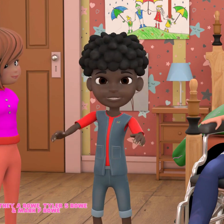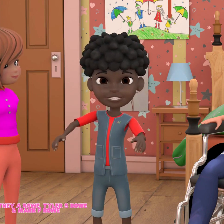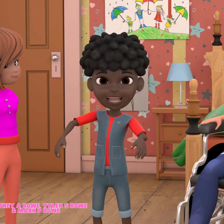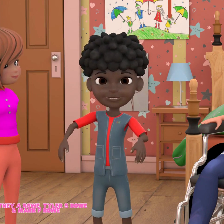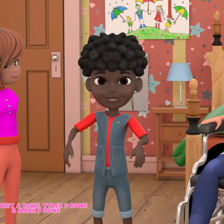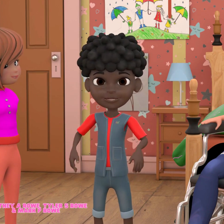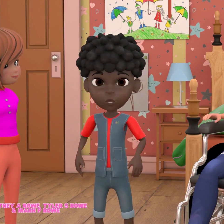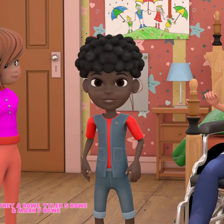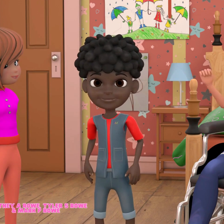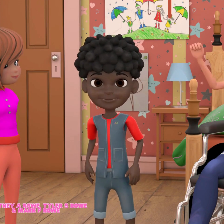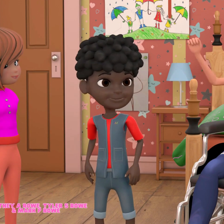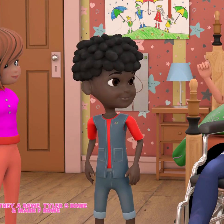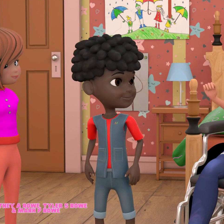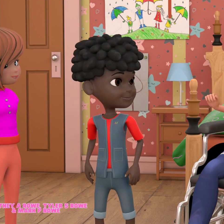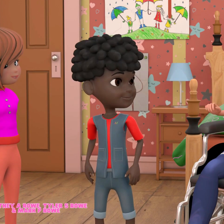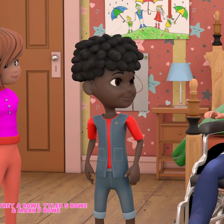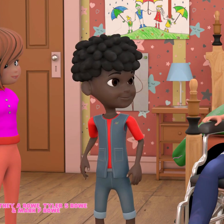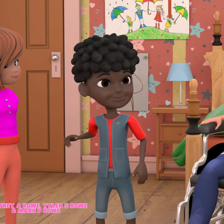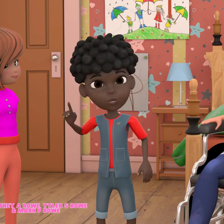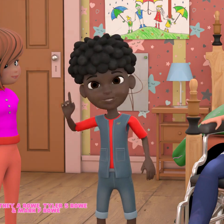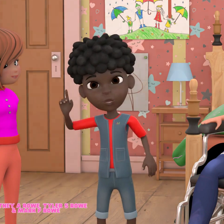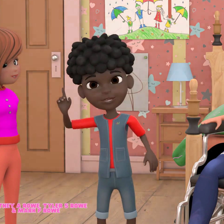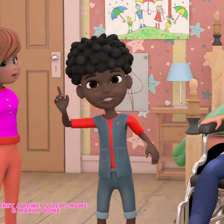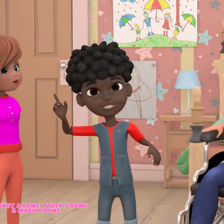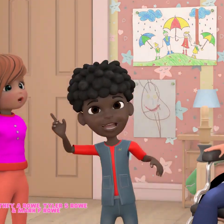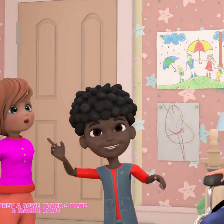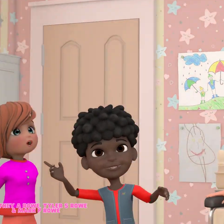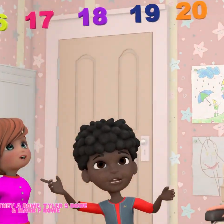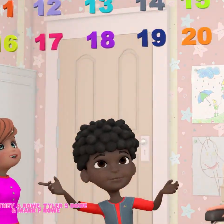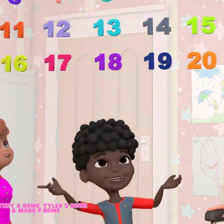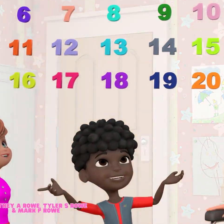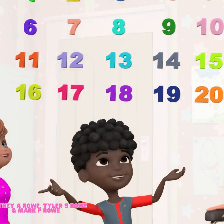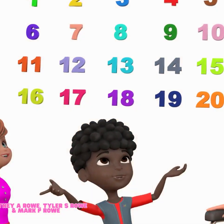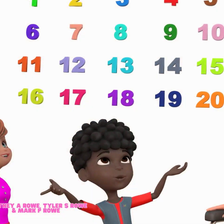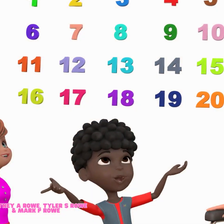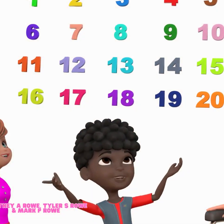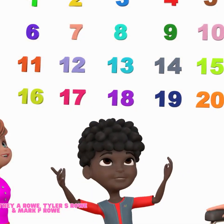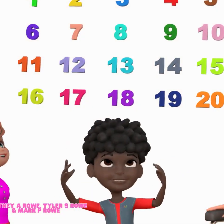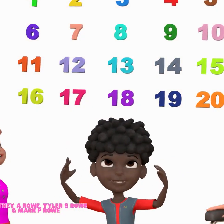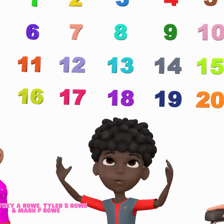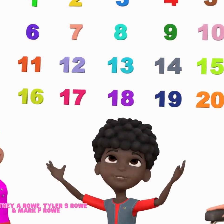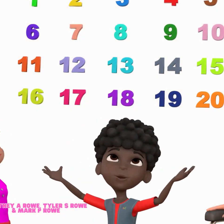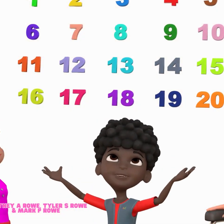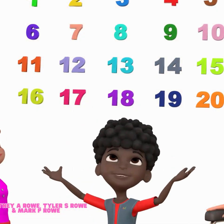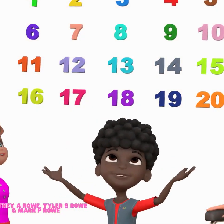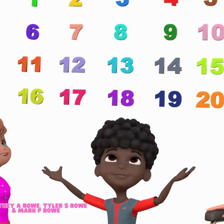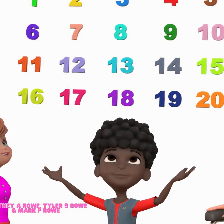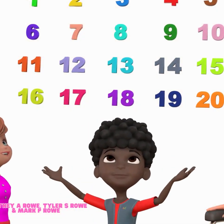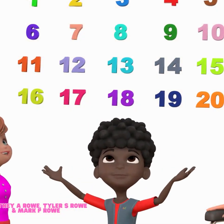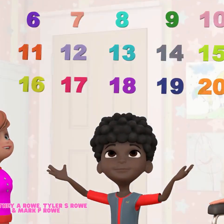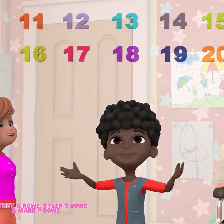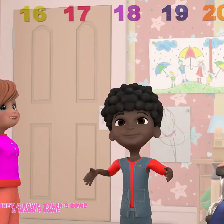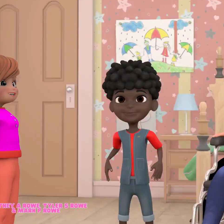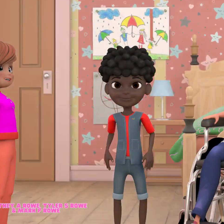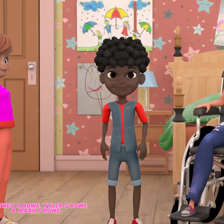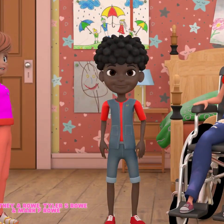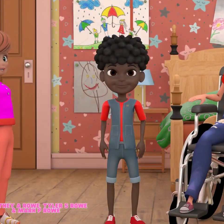Learn sign language. We will sign numbers 1 to 20.